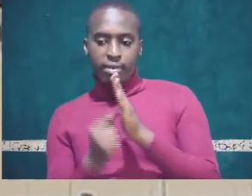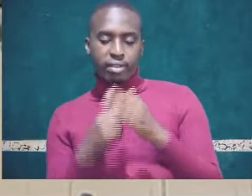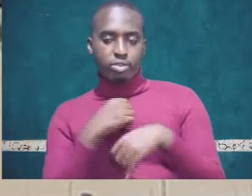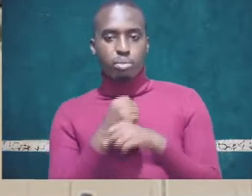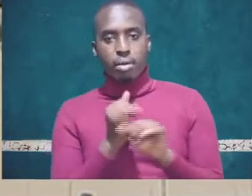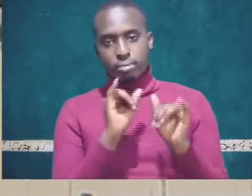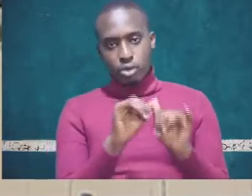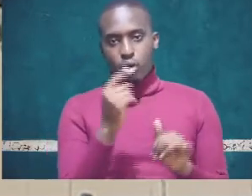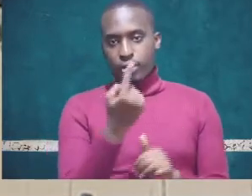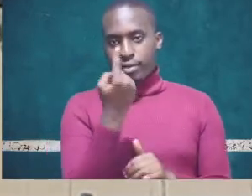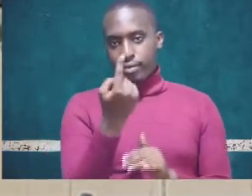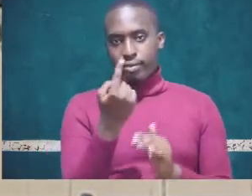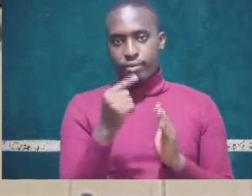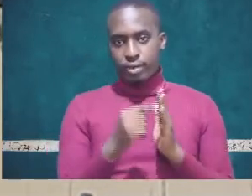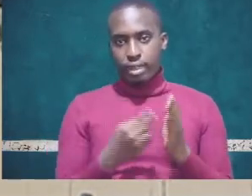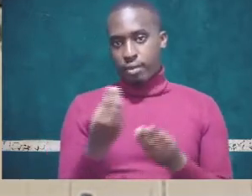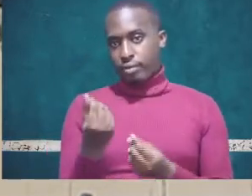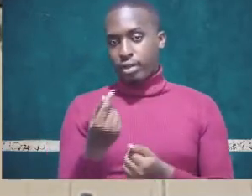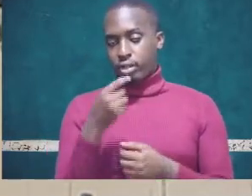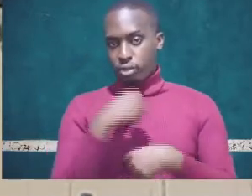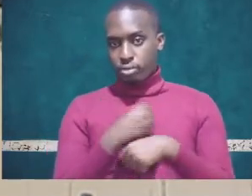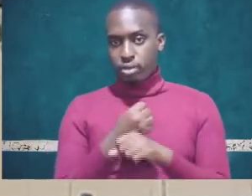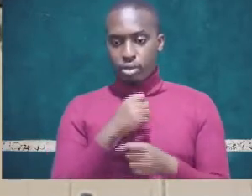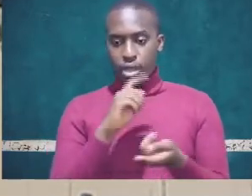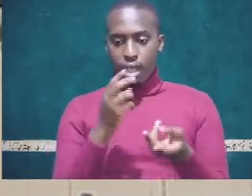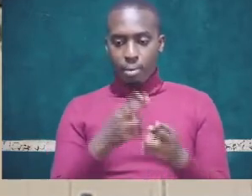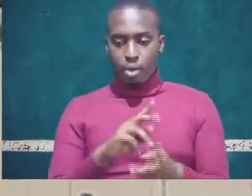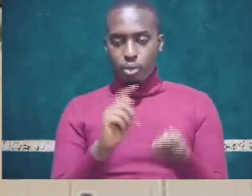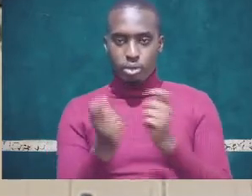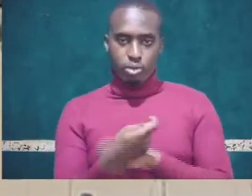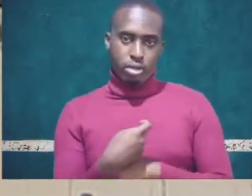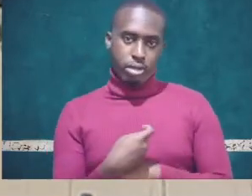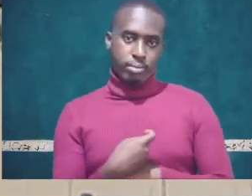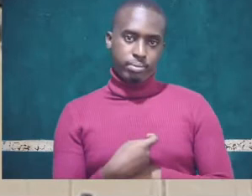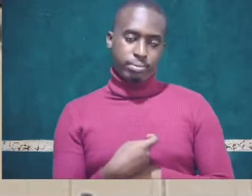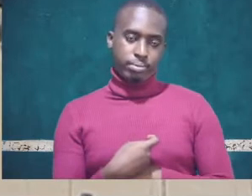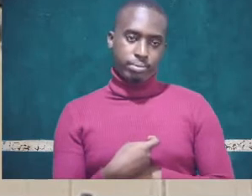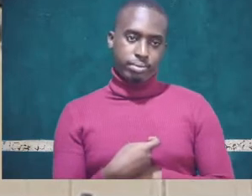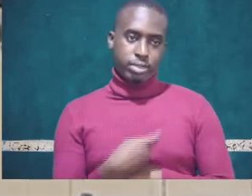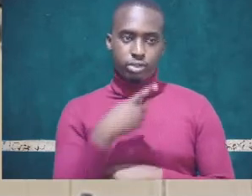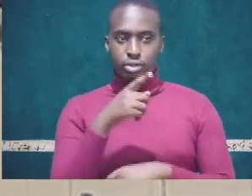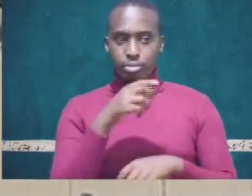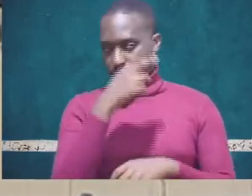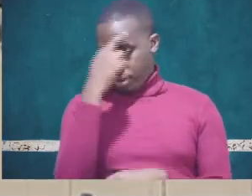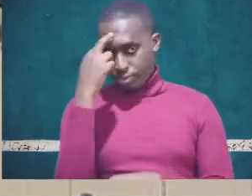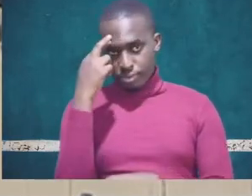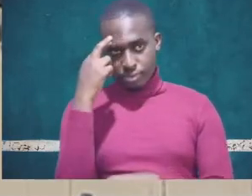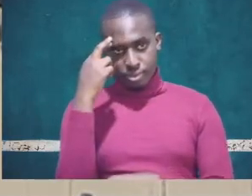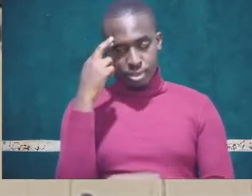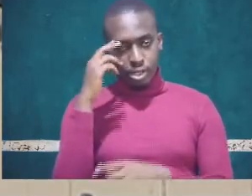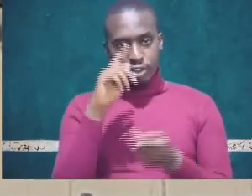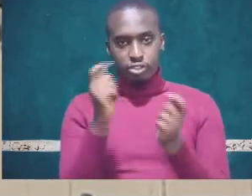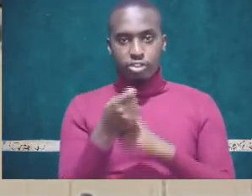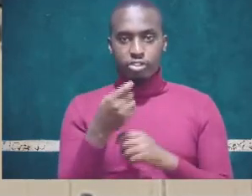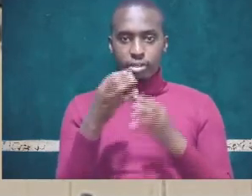Only one factor, which is price, is the one that is changing or variating. So that is a change in